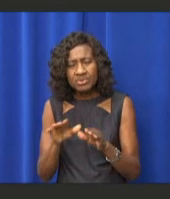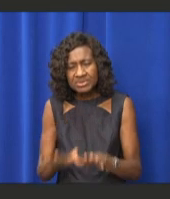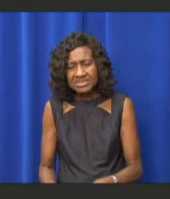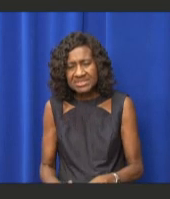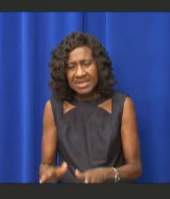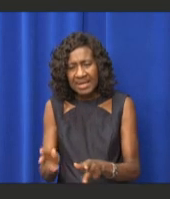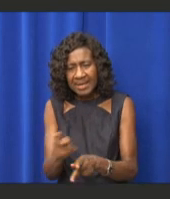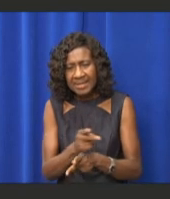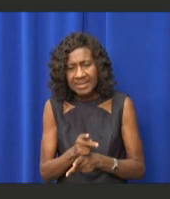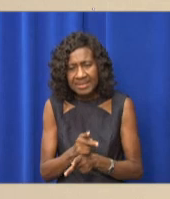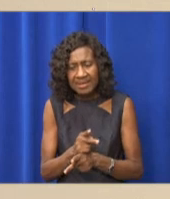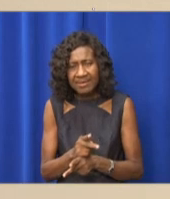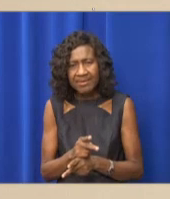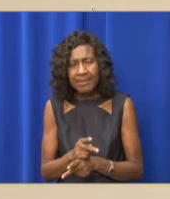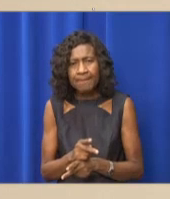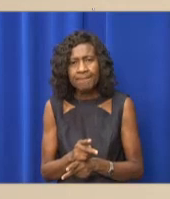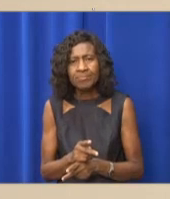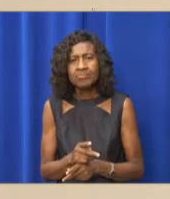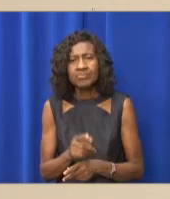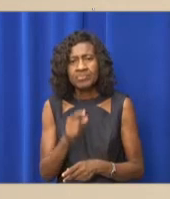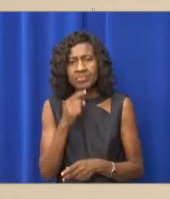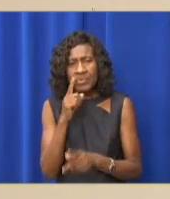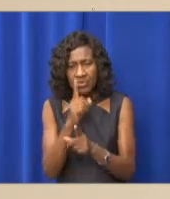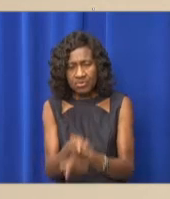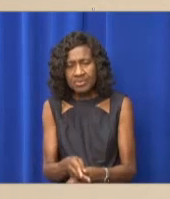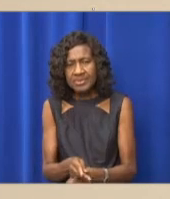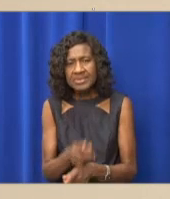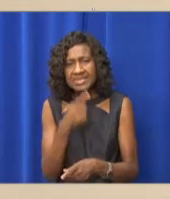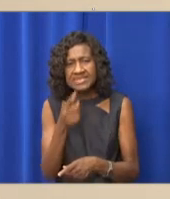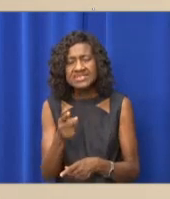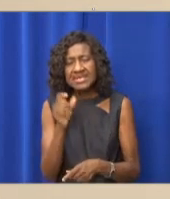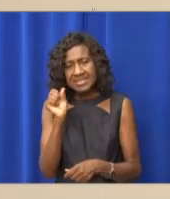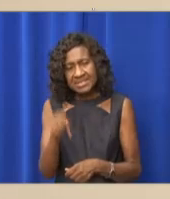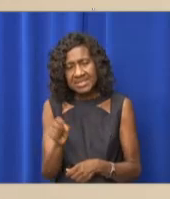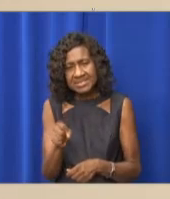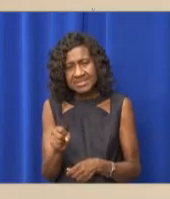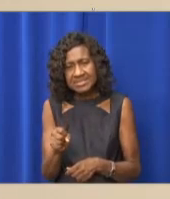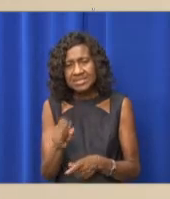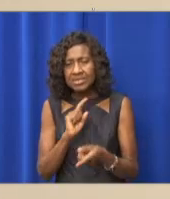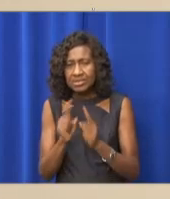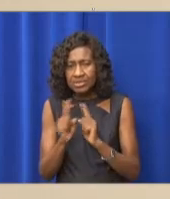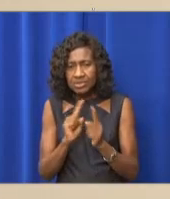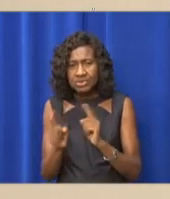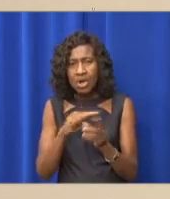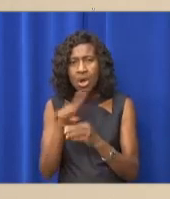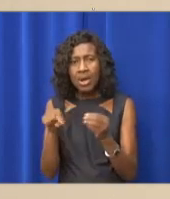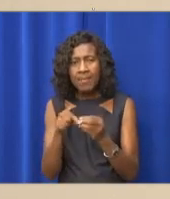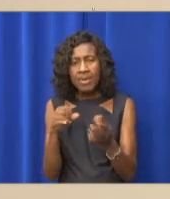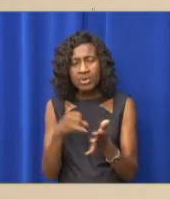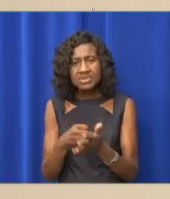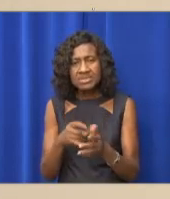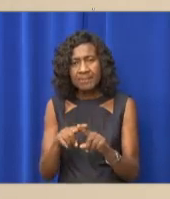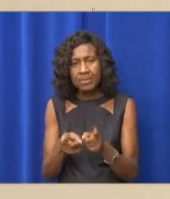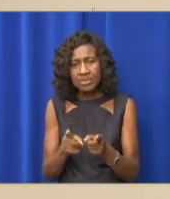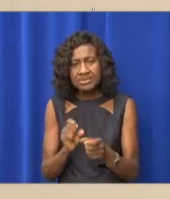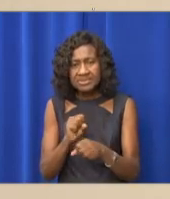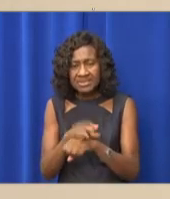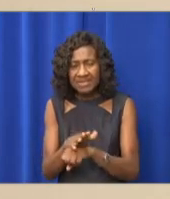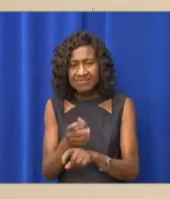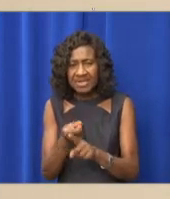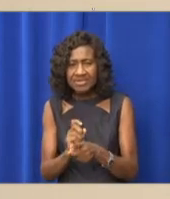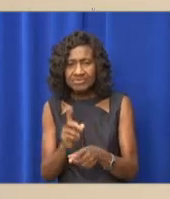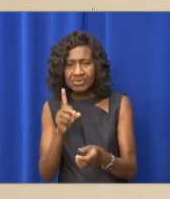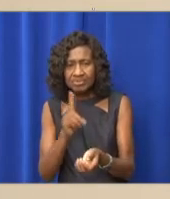week. Yes, we did have a bit of a discussion about it, but we've also had advice from Dr.